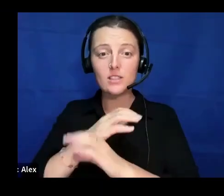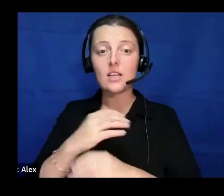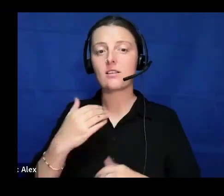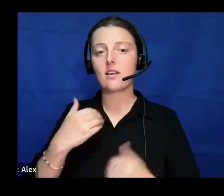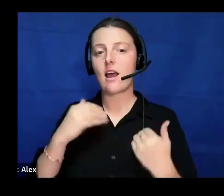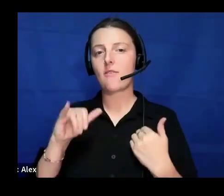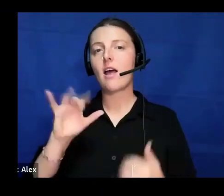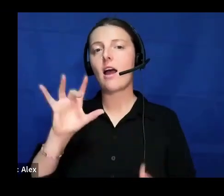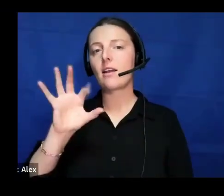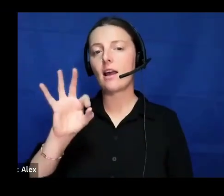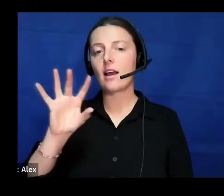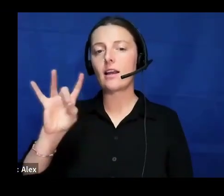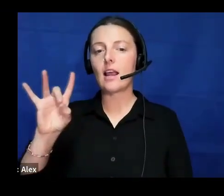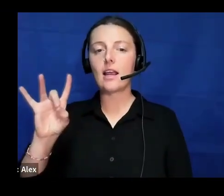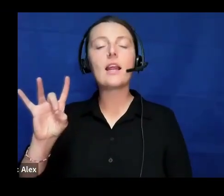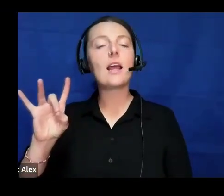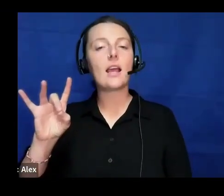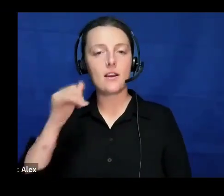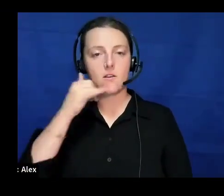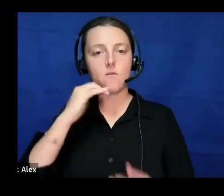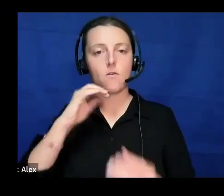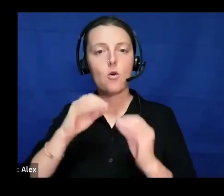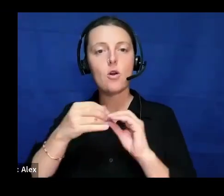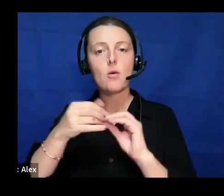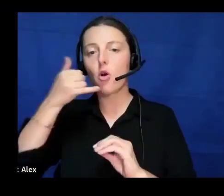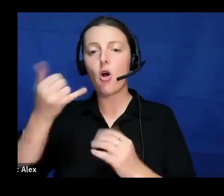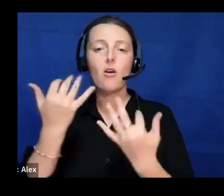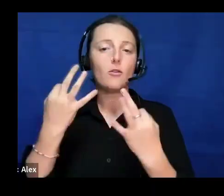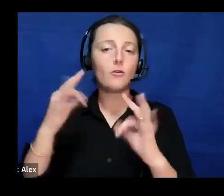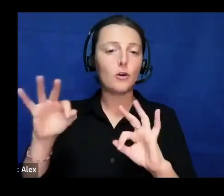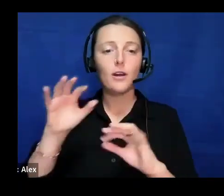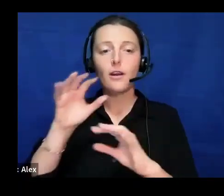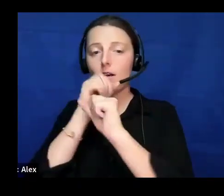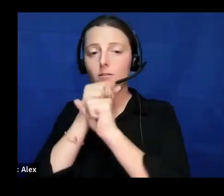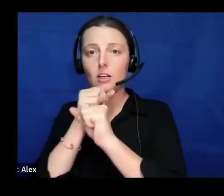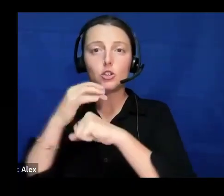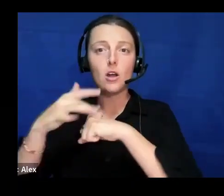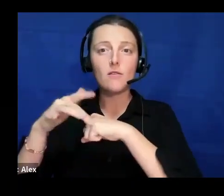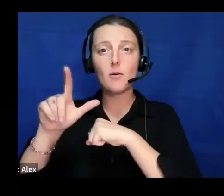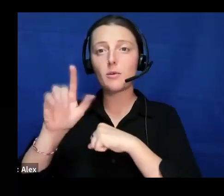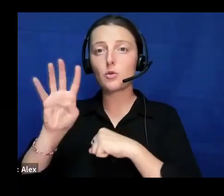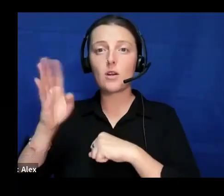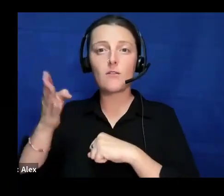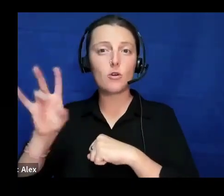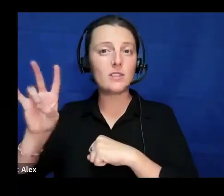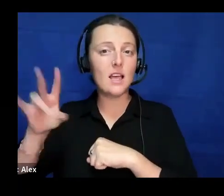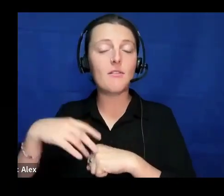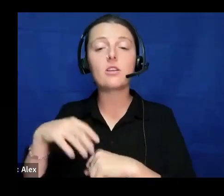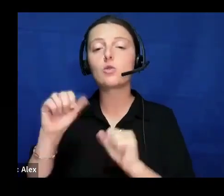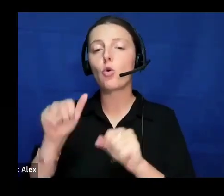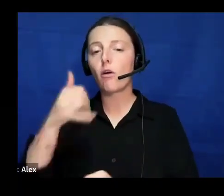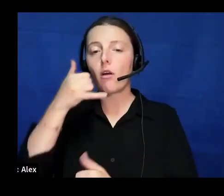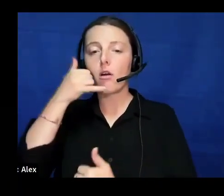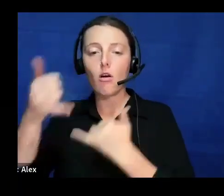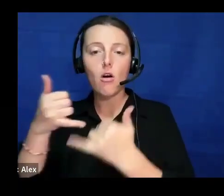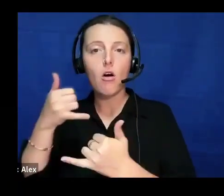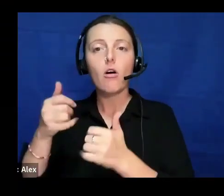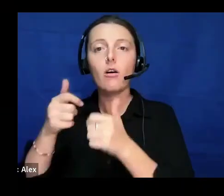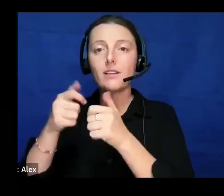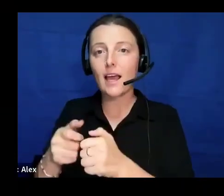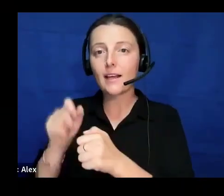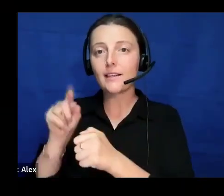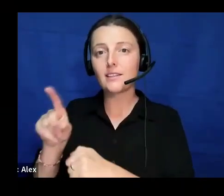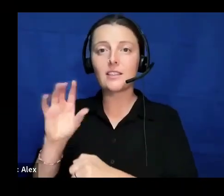available 24/7. You can call, text, or chat. For that non-crisis mental health support, you can